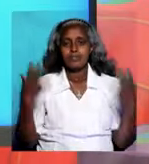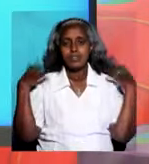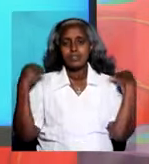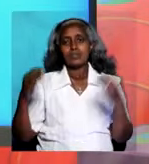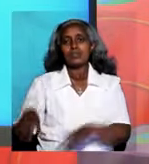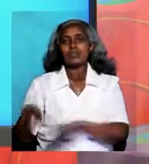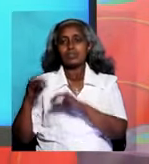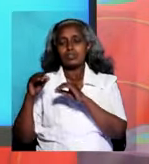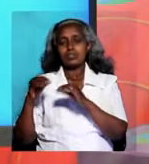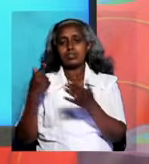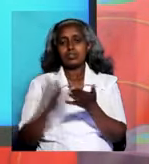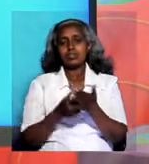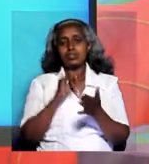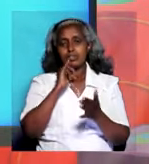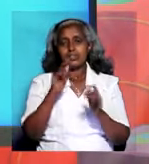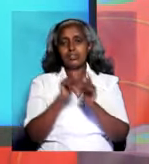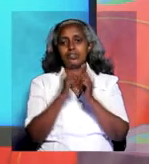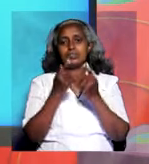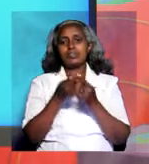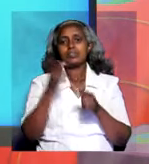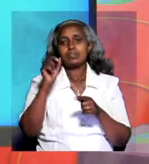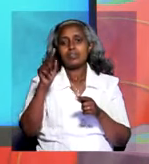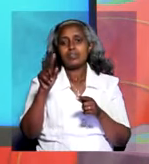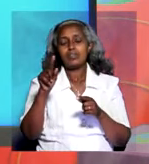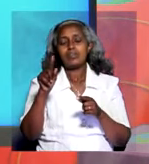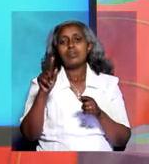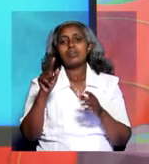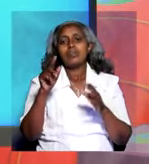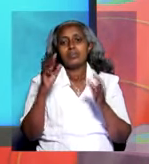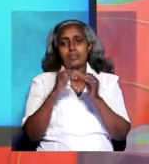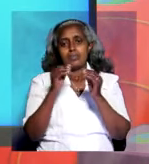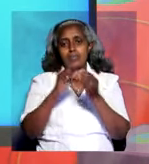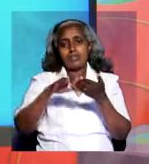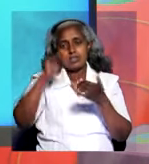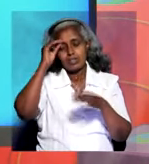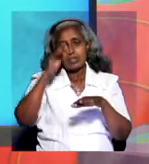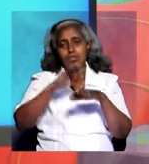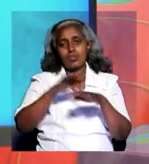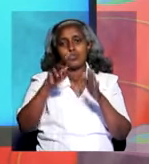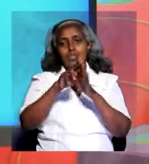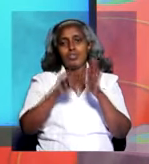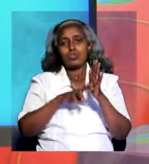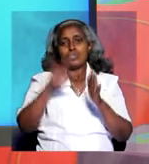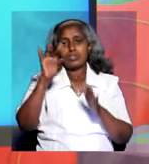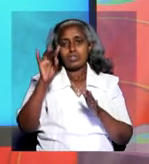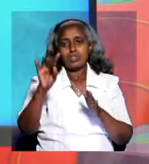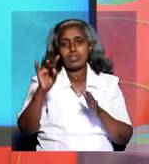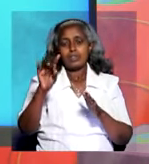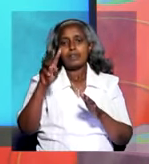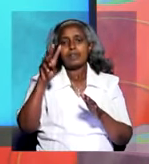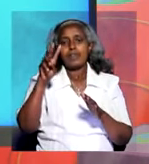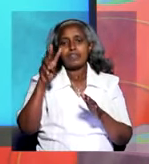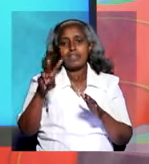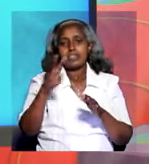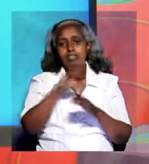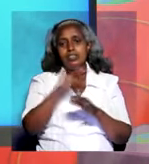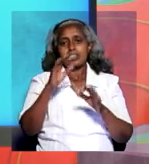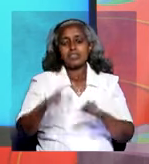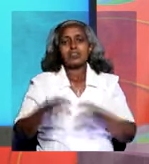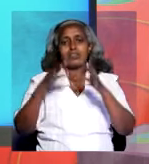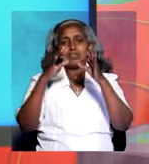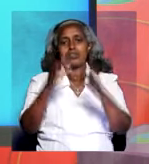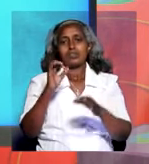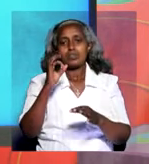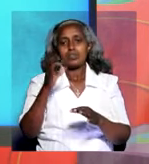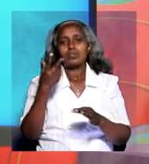Hello dear students, this is grade 11 mathematics lesson on unit 8 vectors and transformation